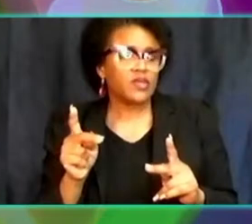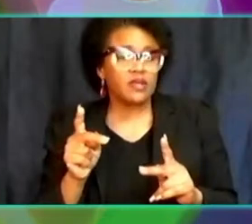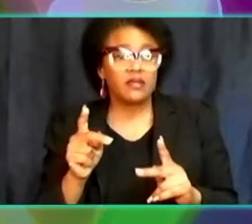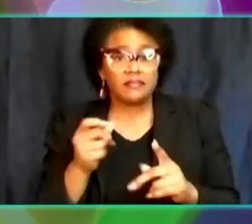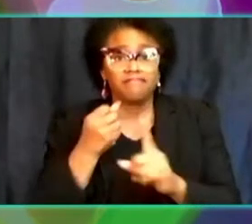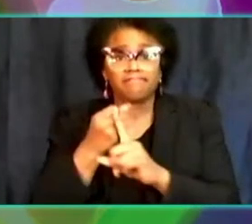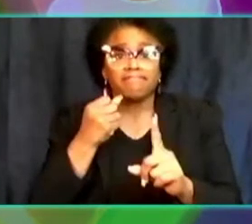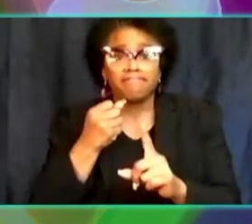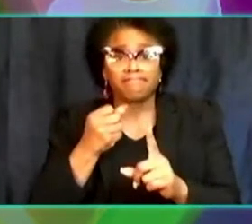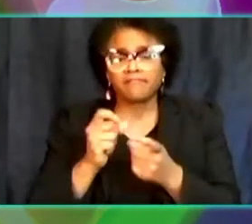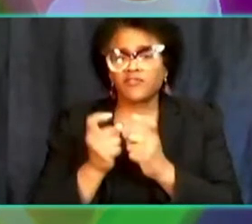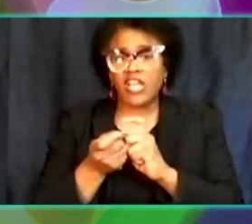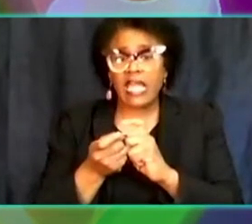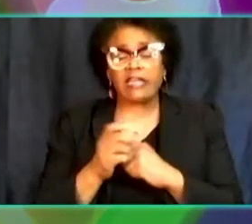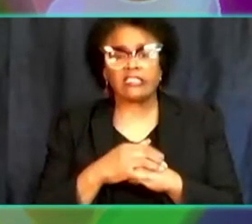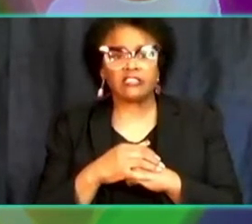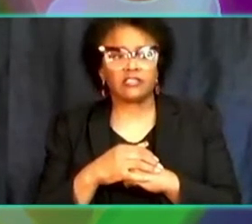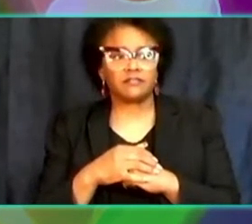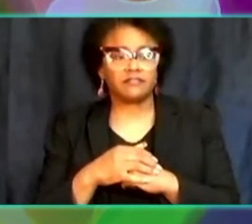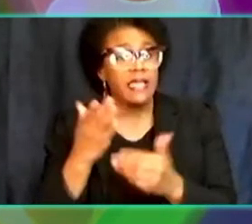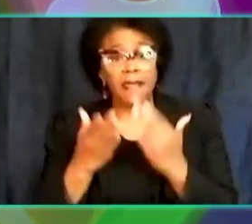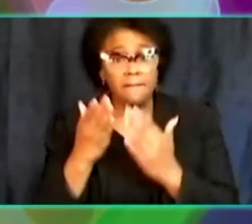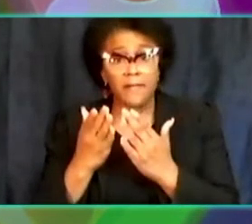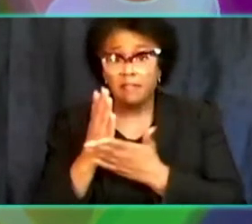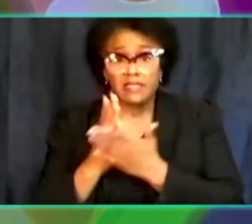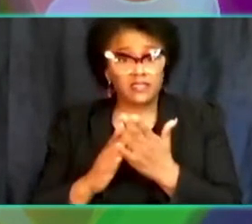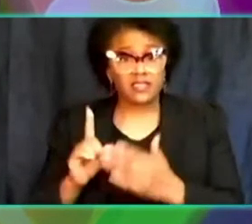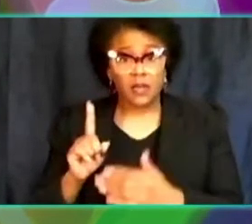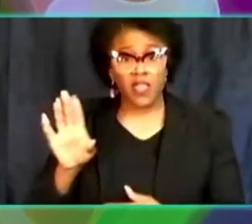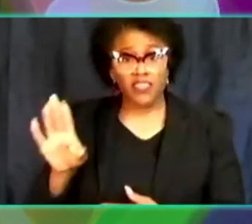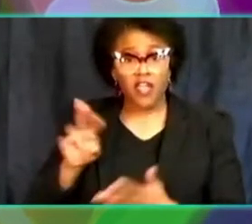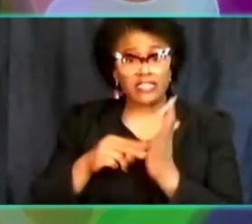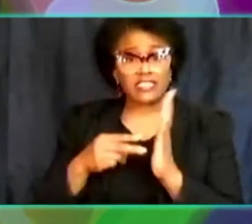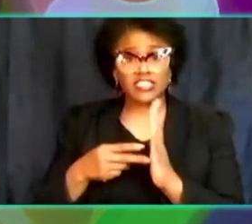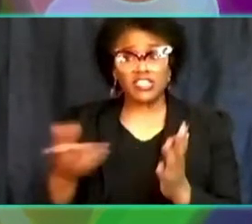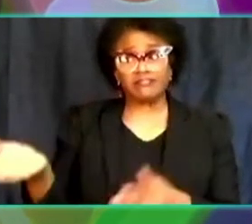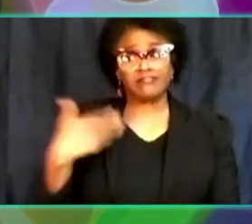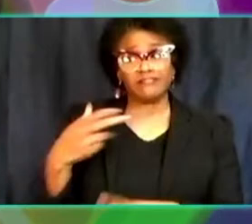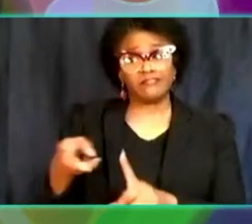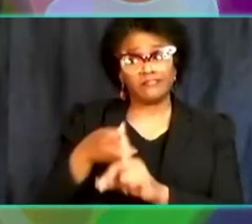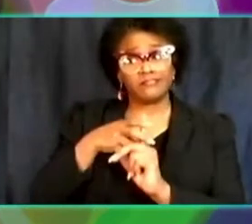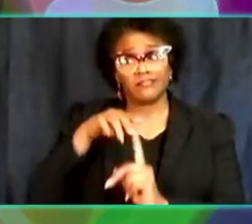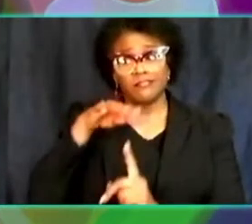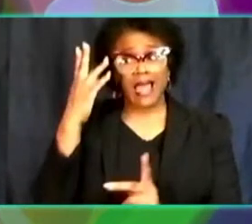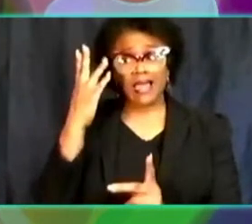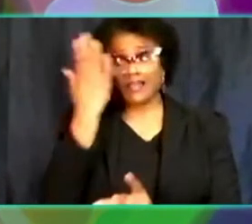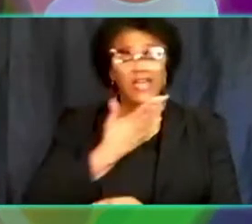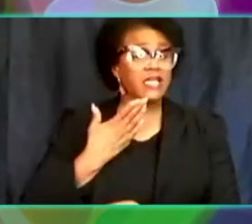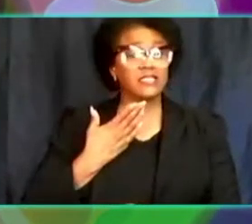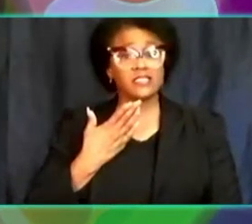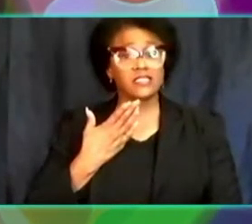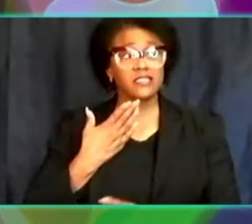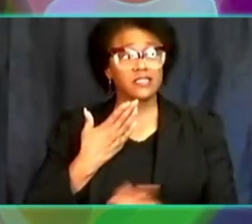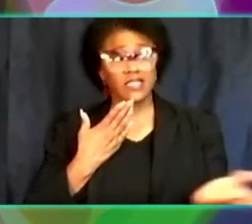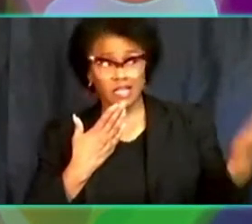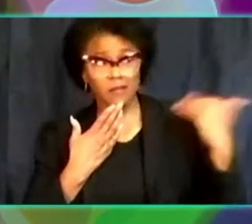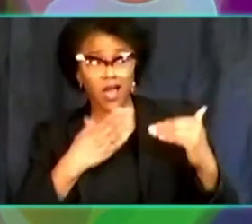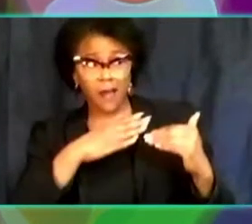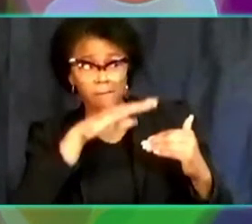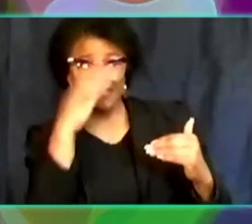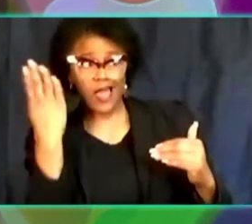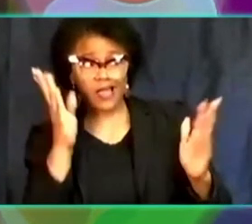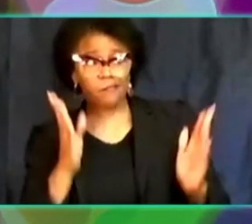change, even if, you know, maybe somebody's intentions might just be like, let me get a Black face on this, you know, panel, or let me get a Black, you